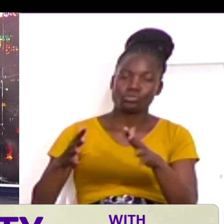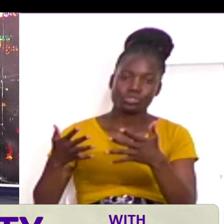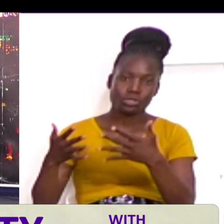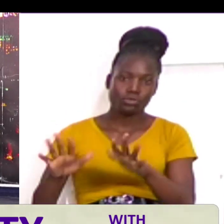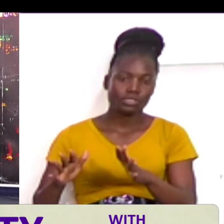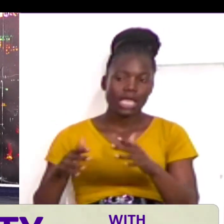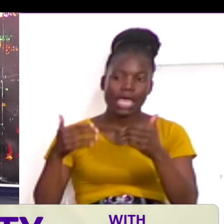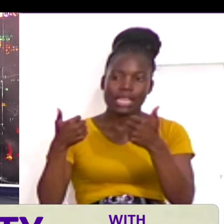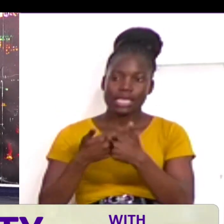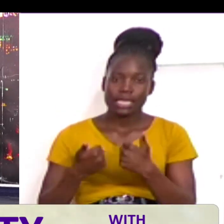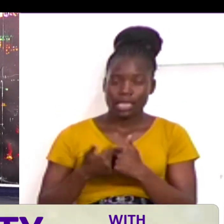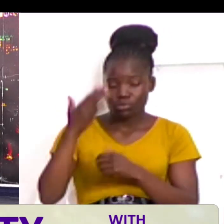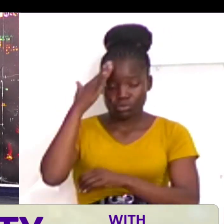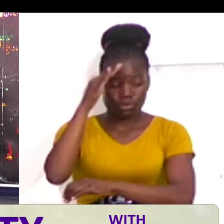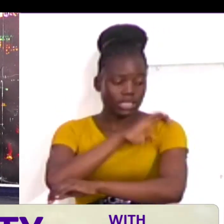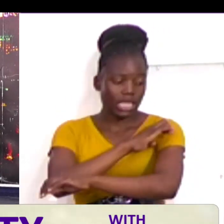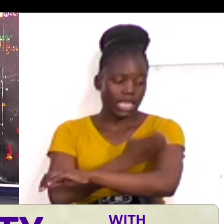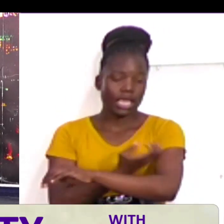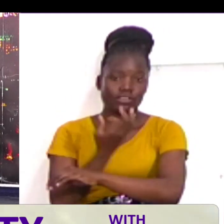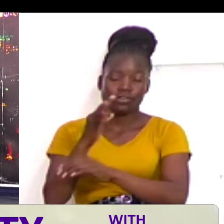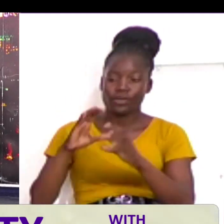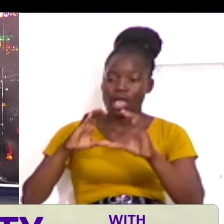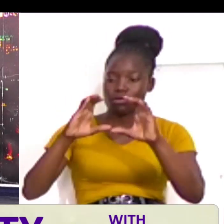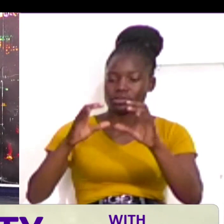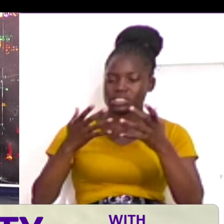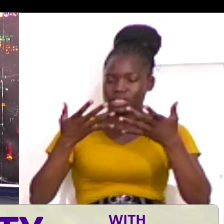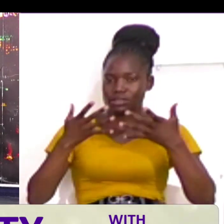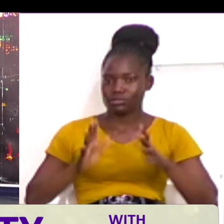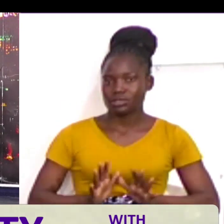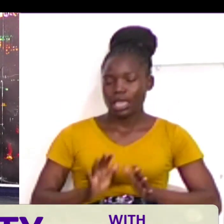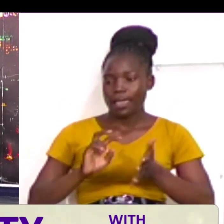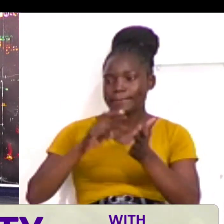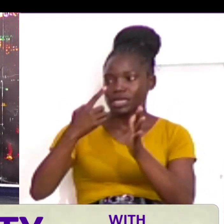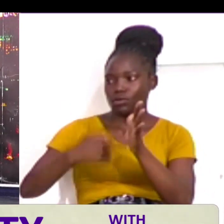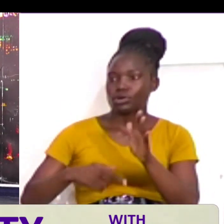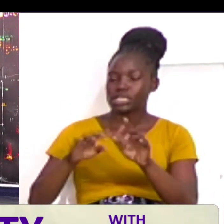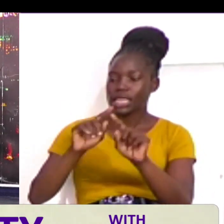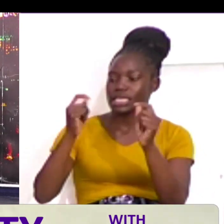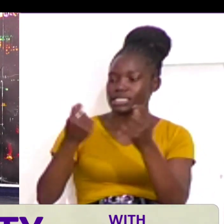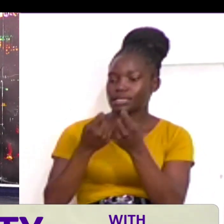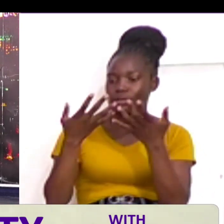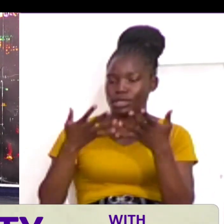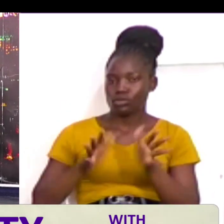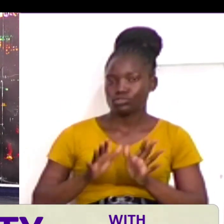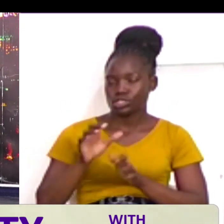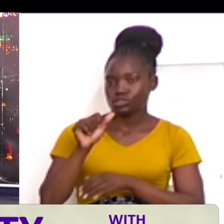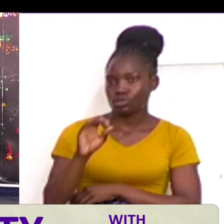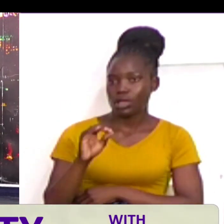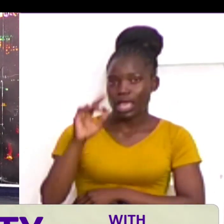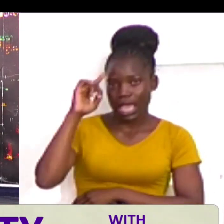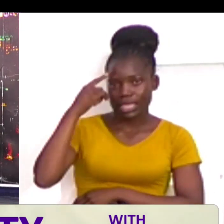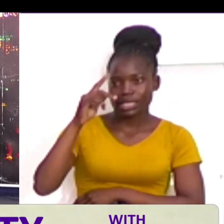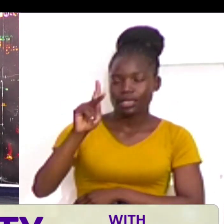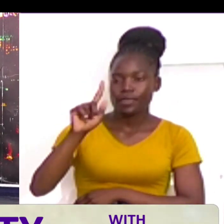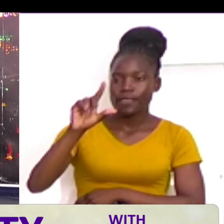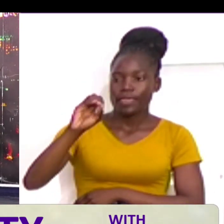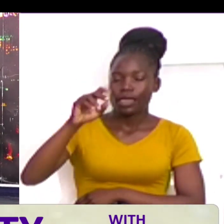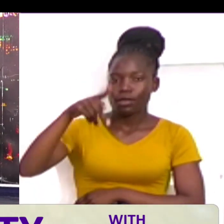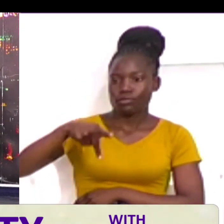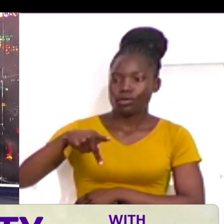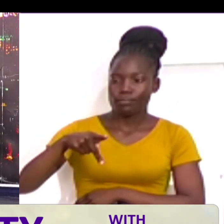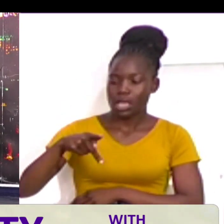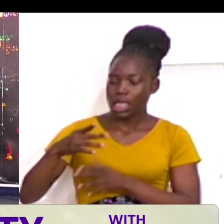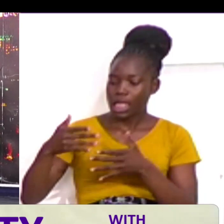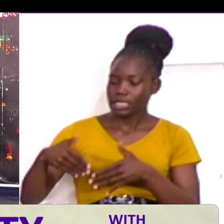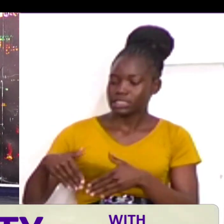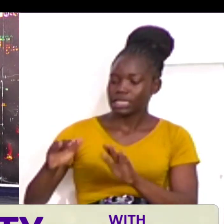least the energy of a coach, when it is lost, it means the whole team is lost. Right. So I think Klopp has